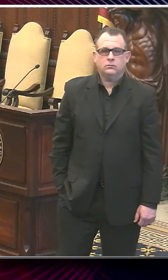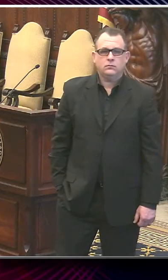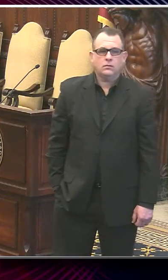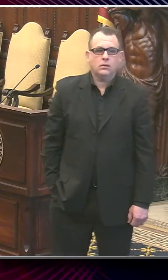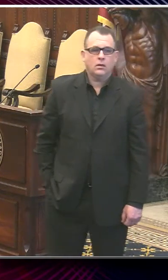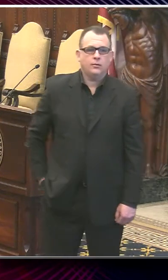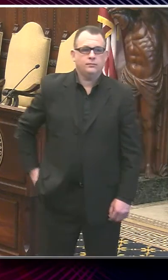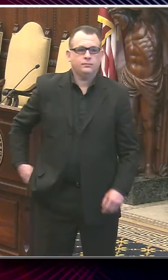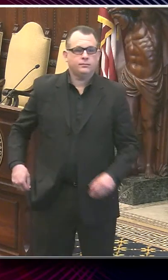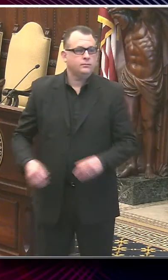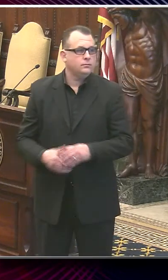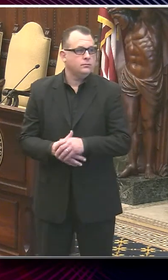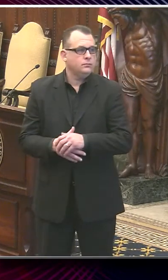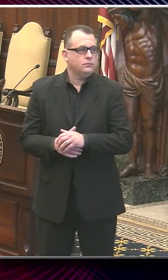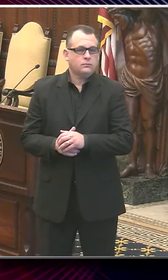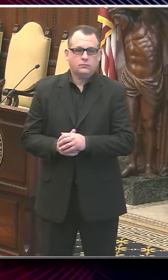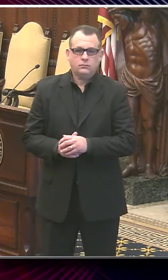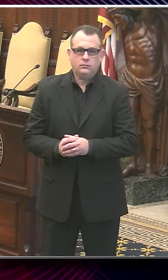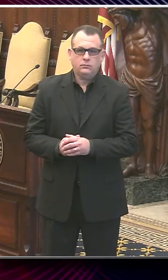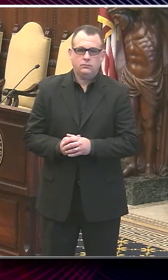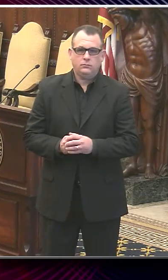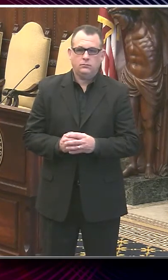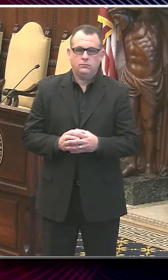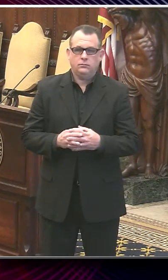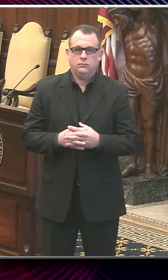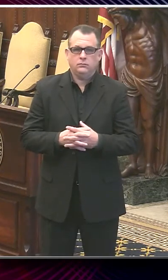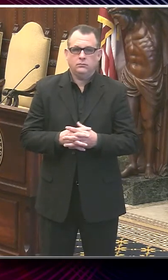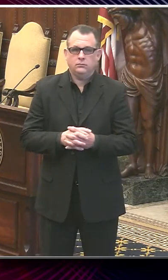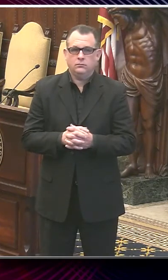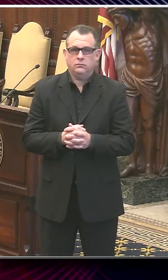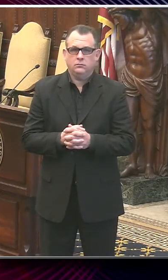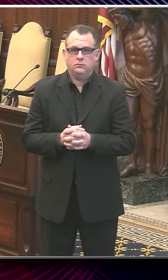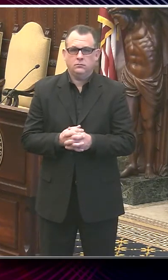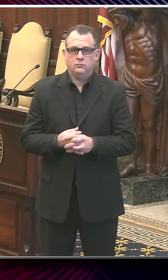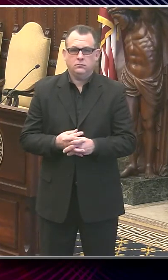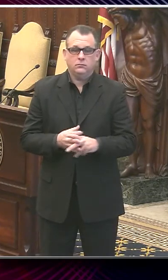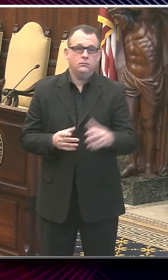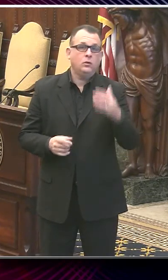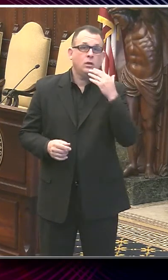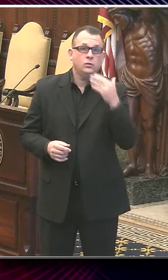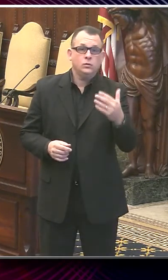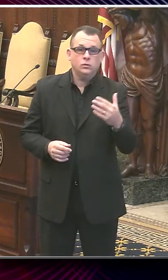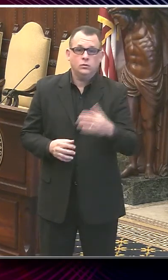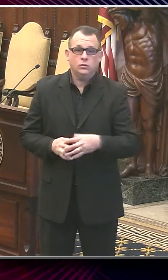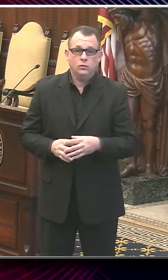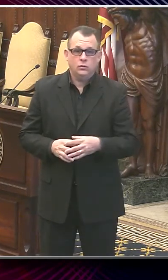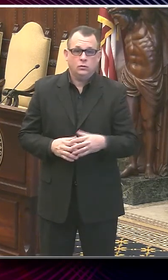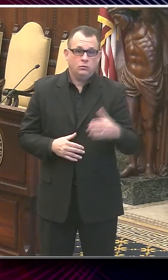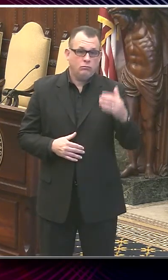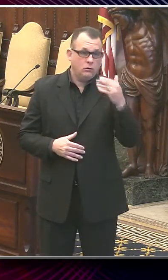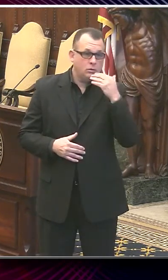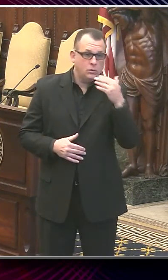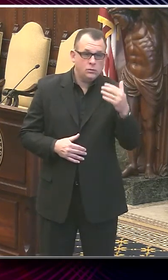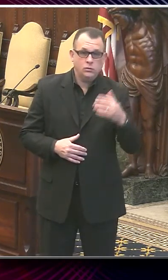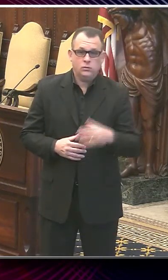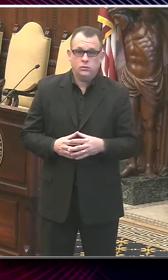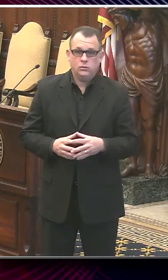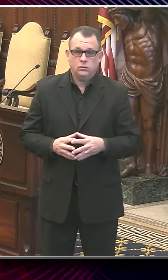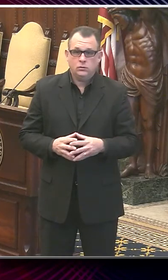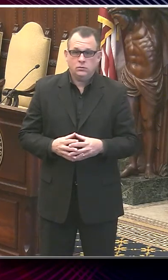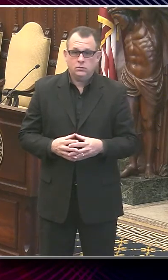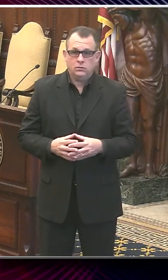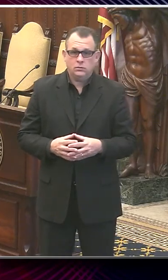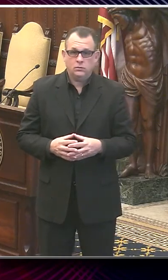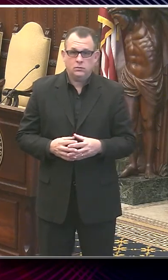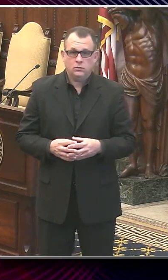65 no. Por lo tanto, ellos van a tener la prioridad por ahora. Gracias. All right, thank you, Isabella. Thank